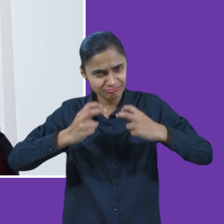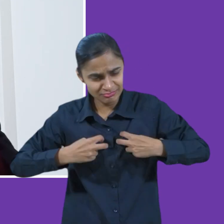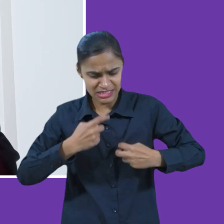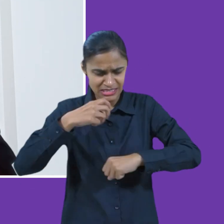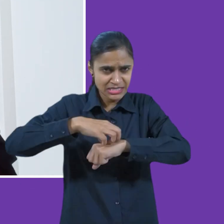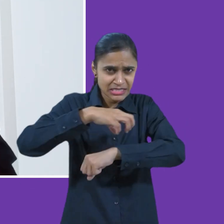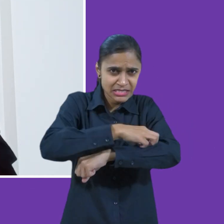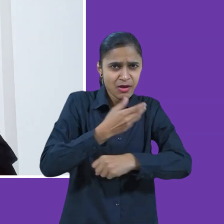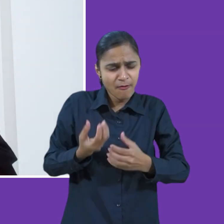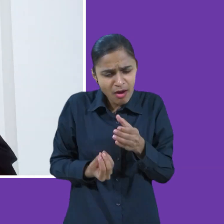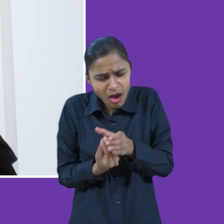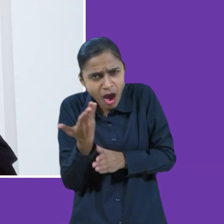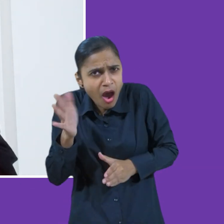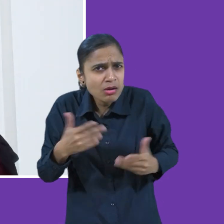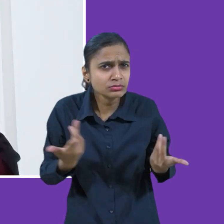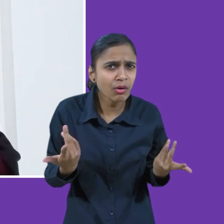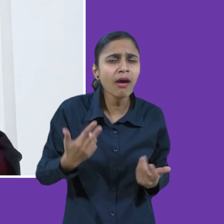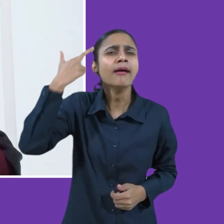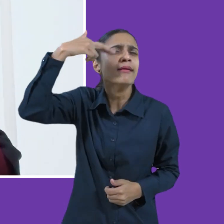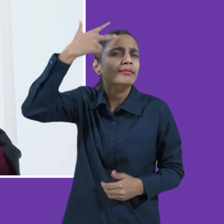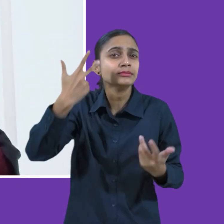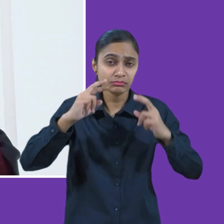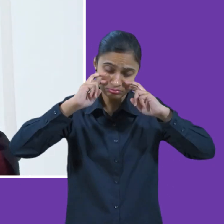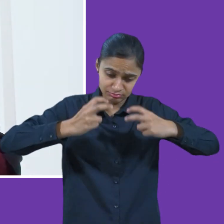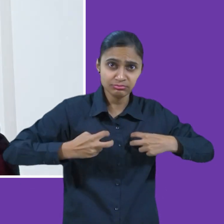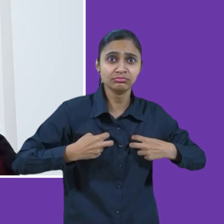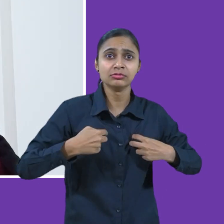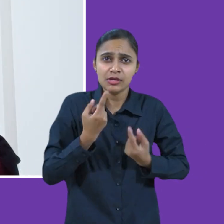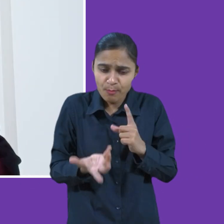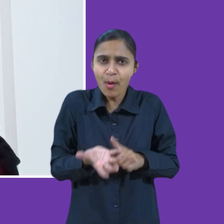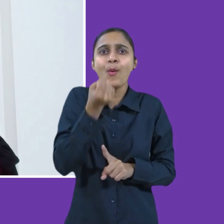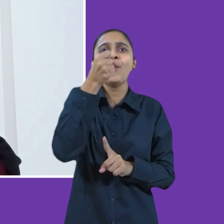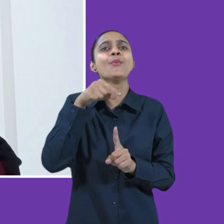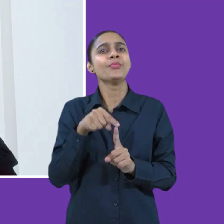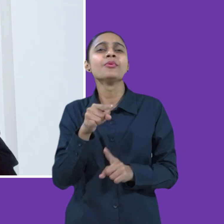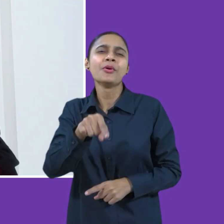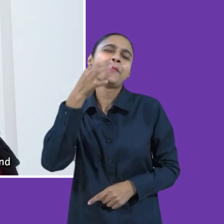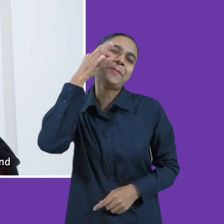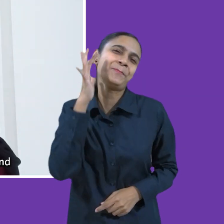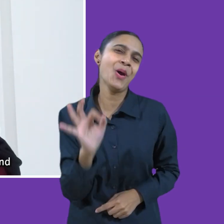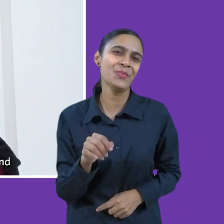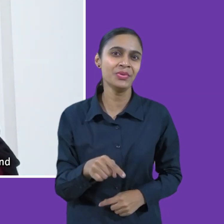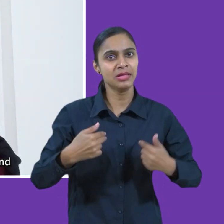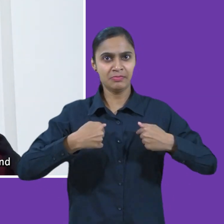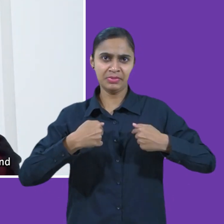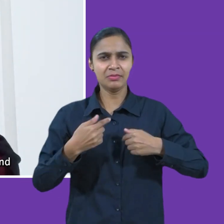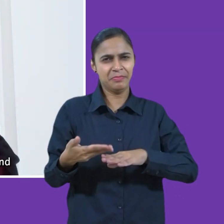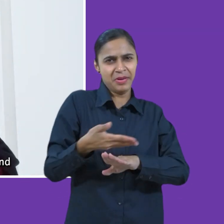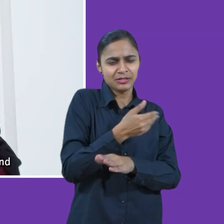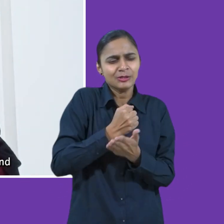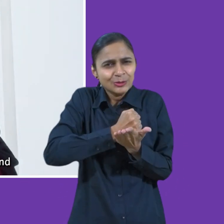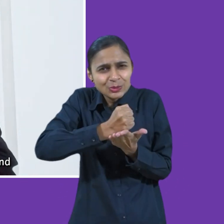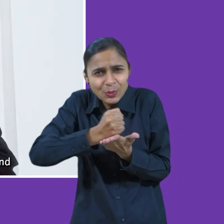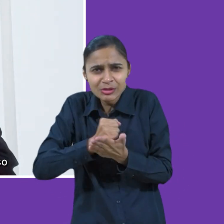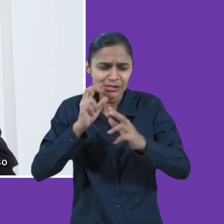caused vitiligo in your case. Okay? So now I have gathered some information, I've done some